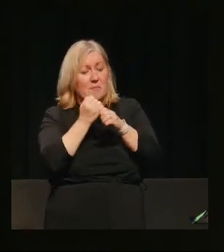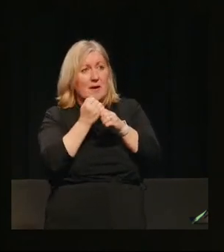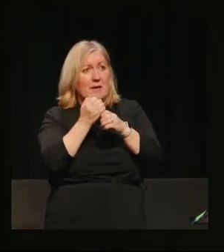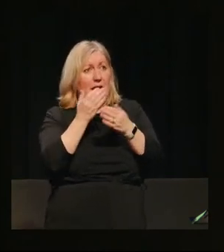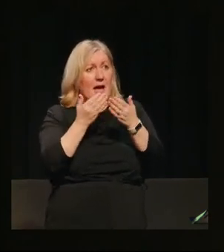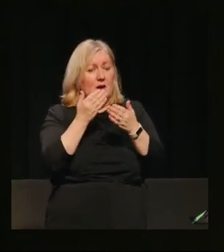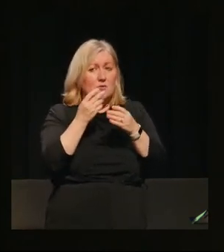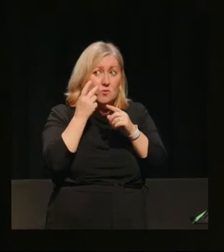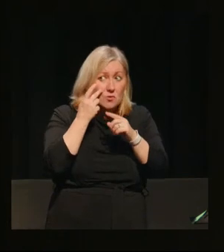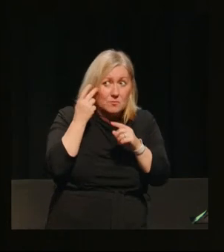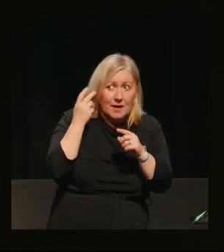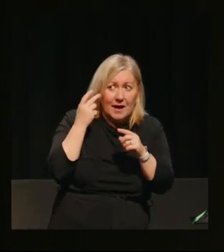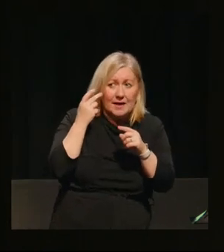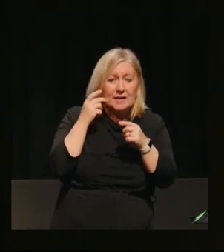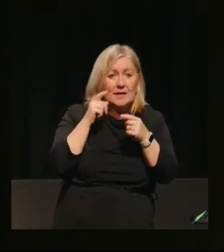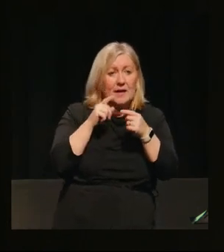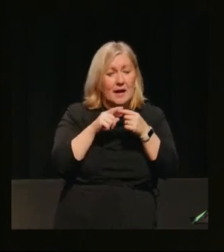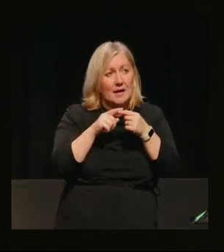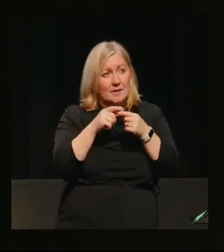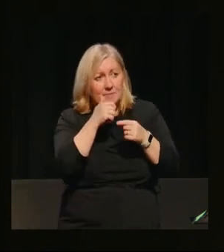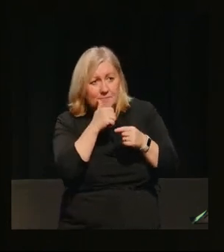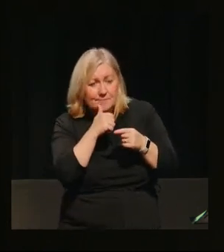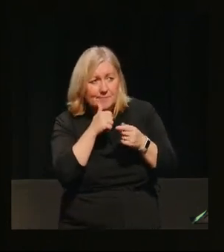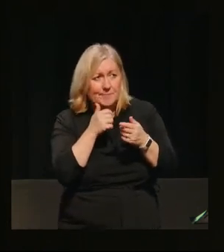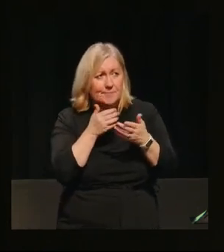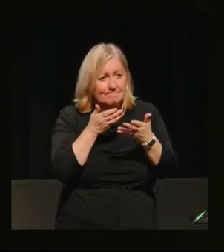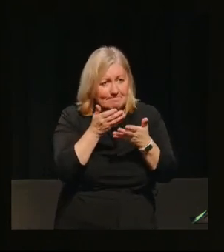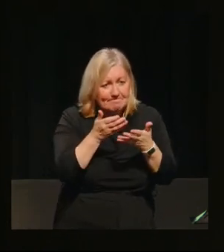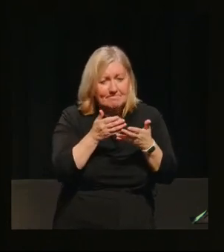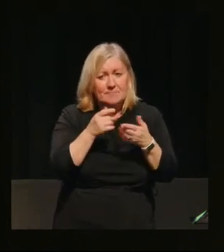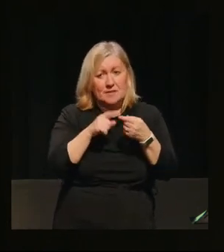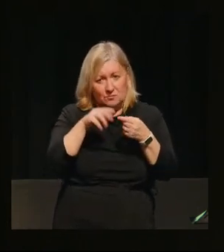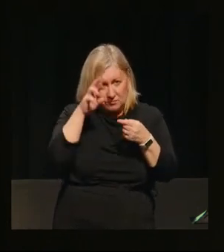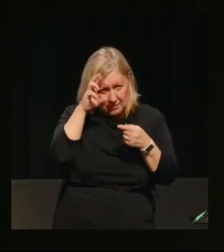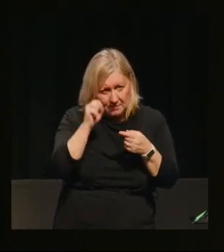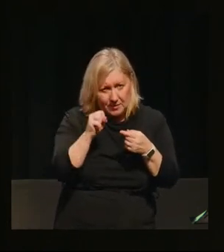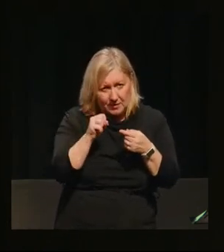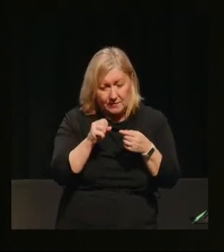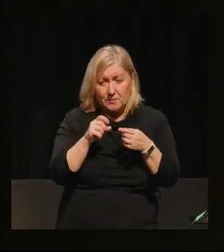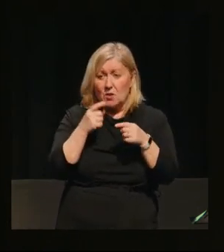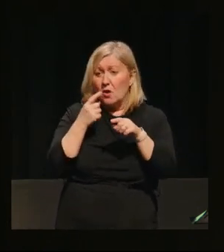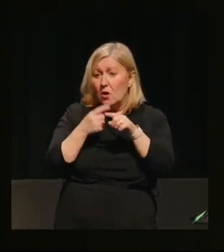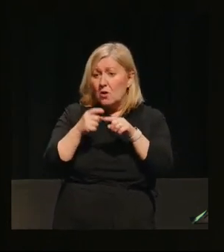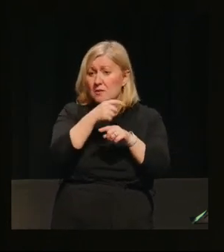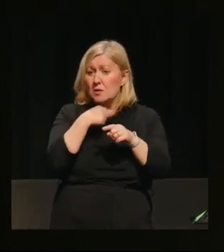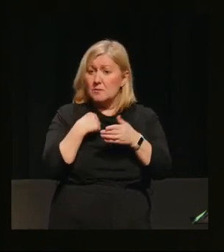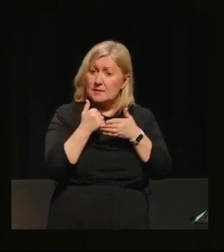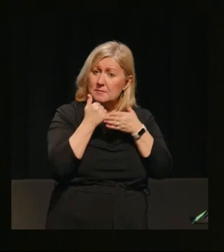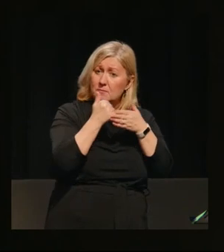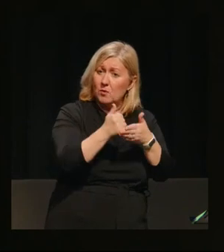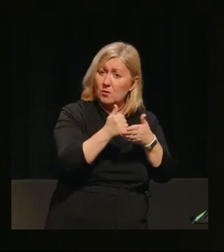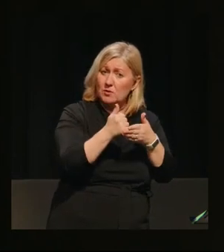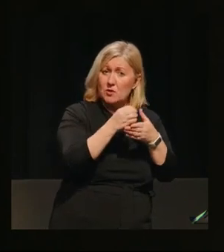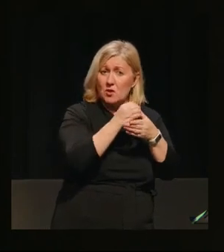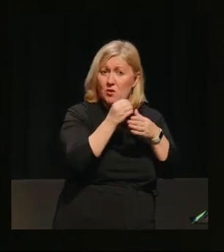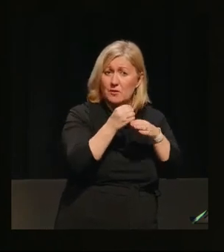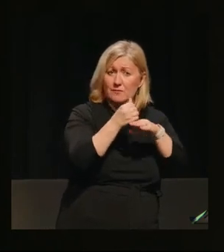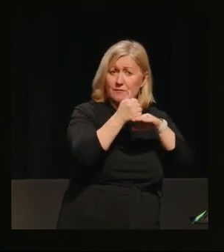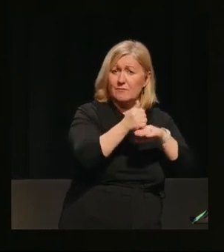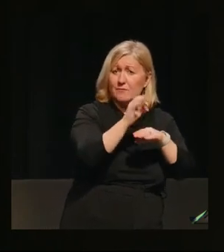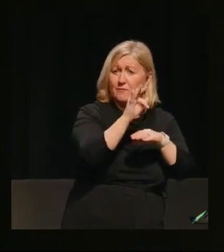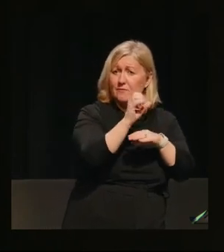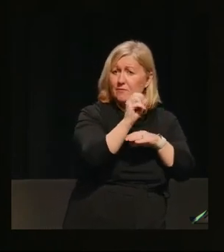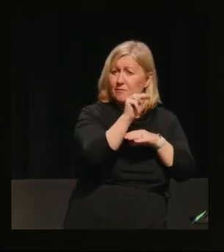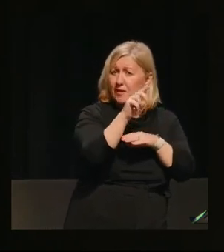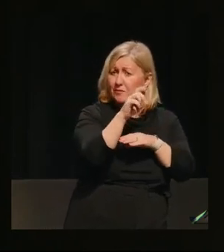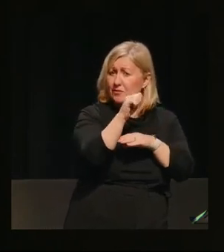Ireland also supports, through our embassy in Warsaw, the Auschwitz-Birkenau Foundation, which works for the conservation and preservation